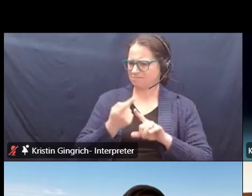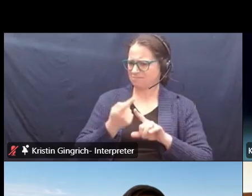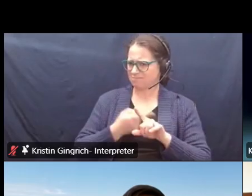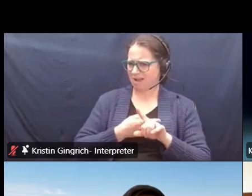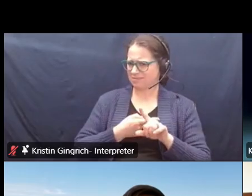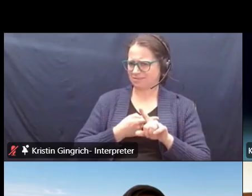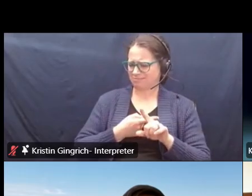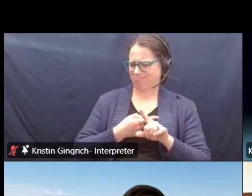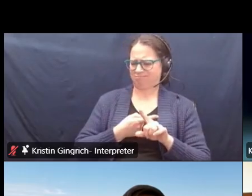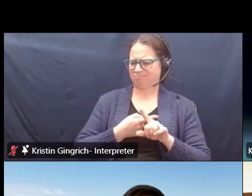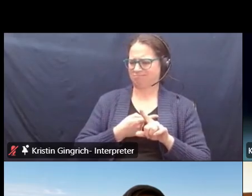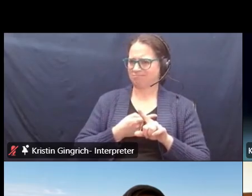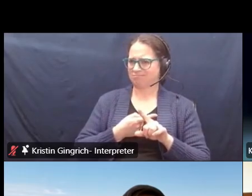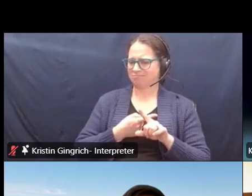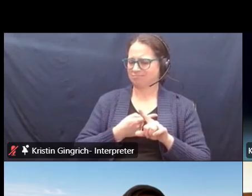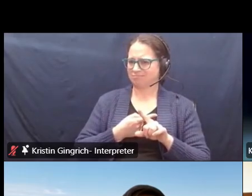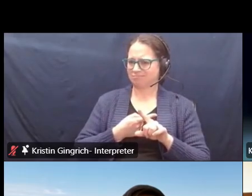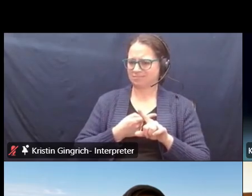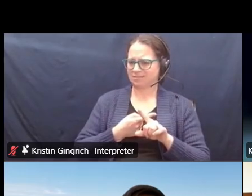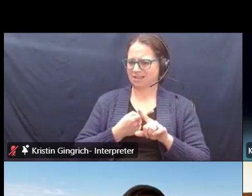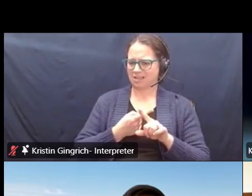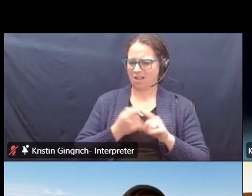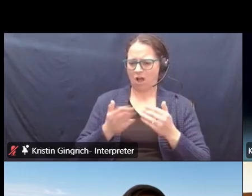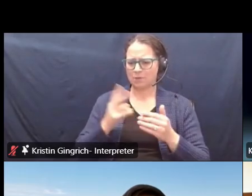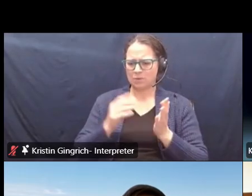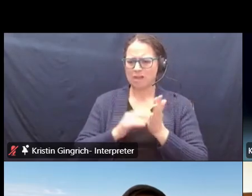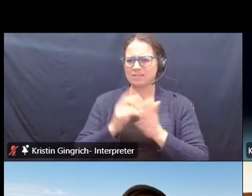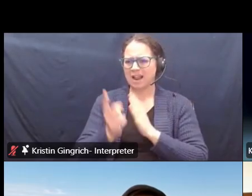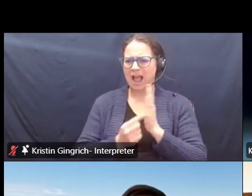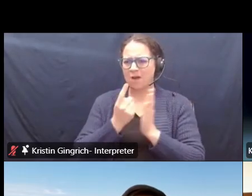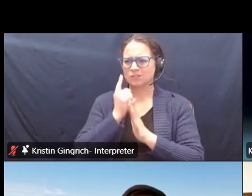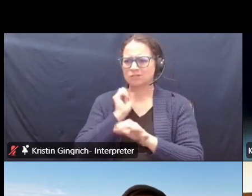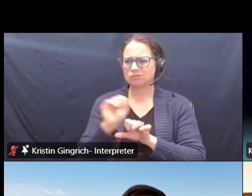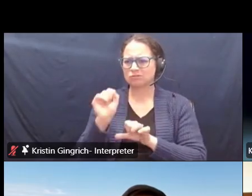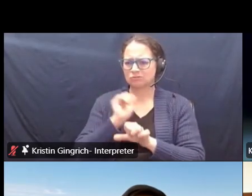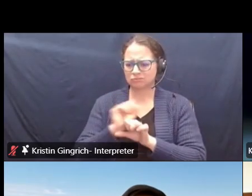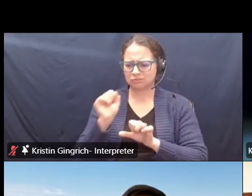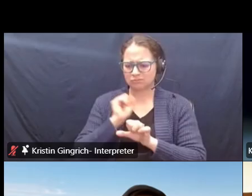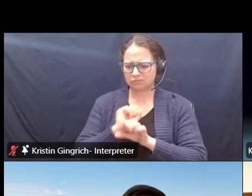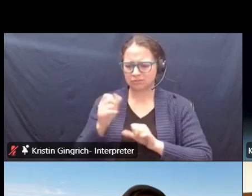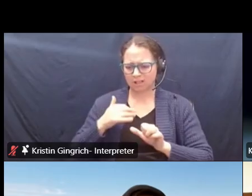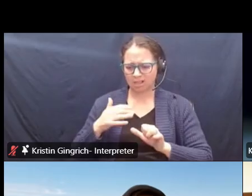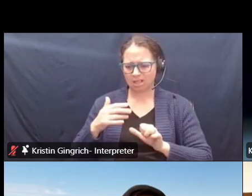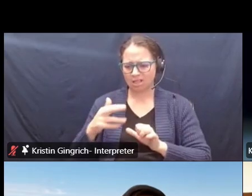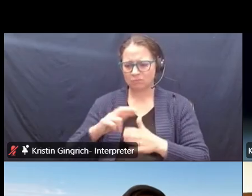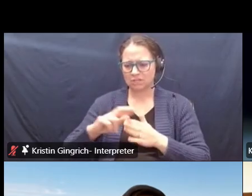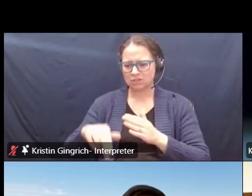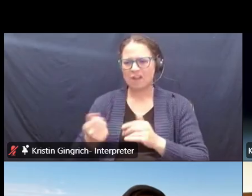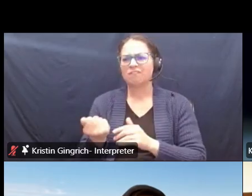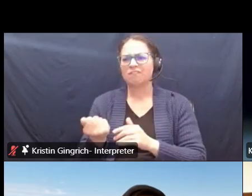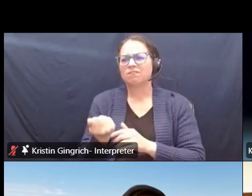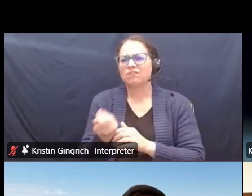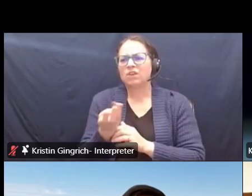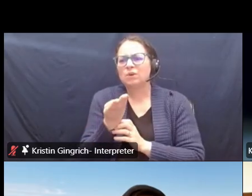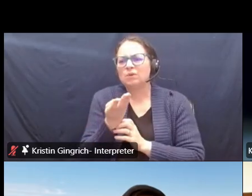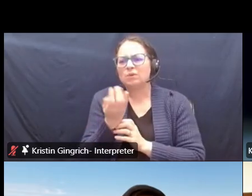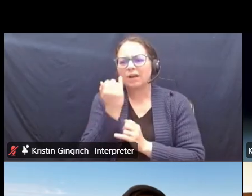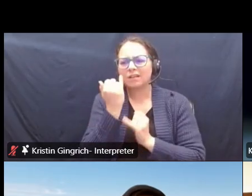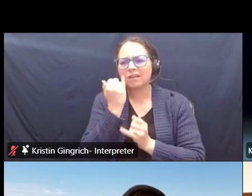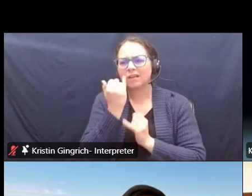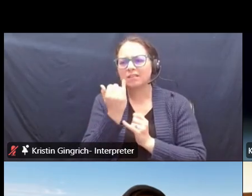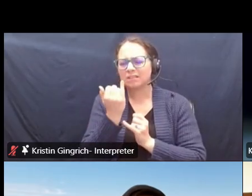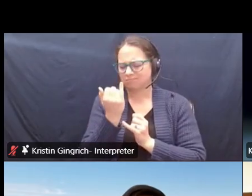months and almost 2,000 hours of work resulting in a couple of ideas to